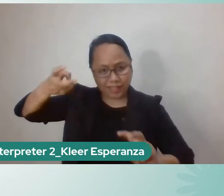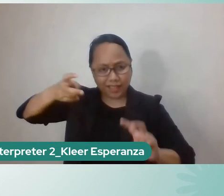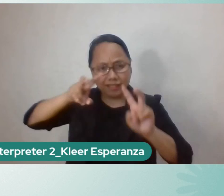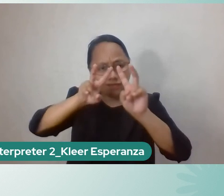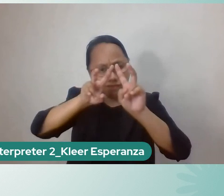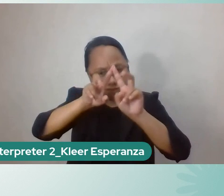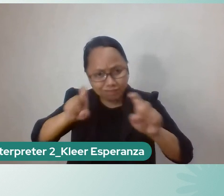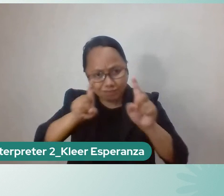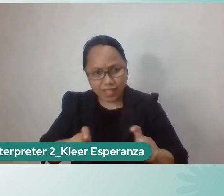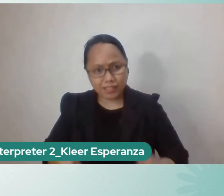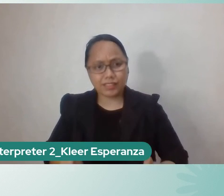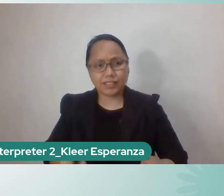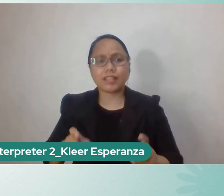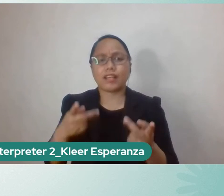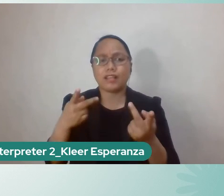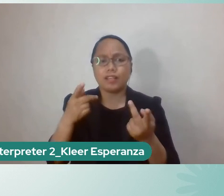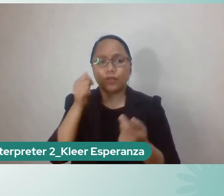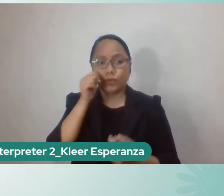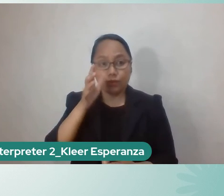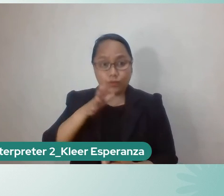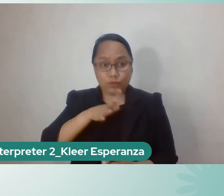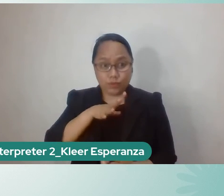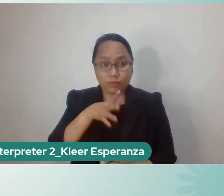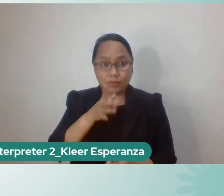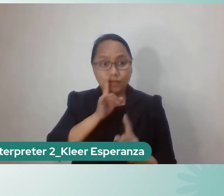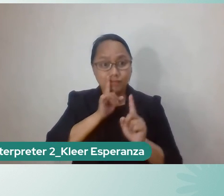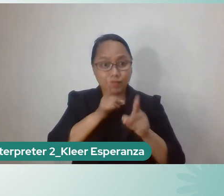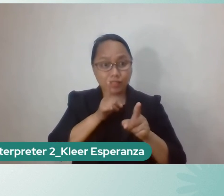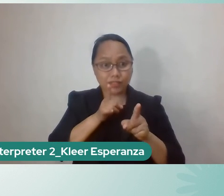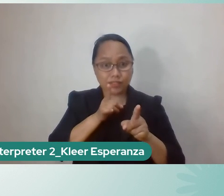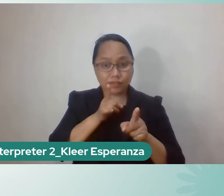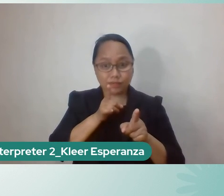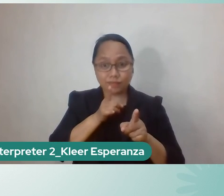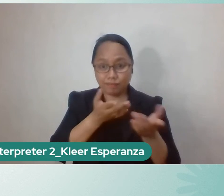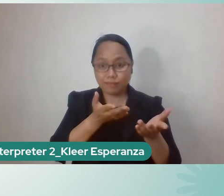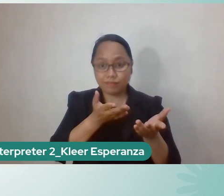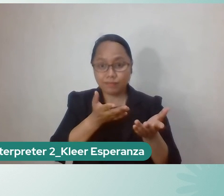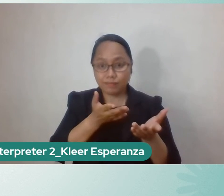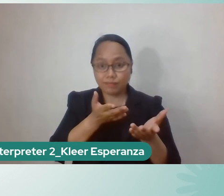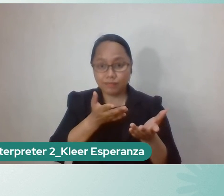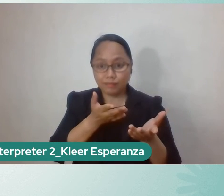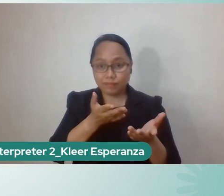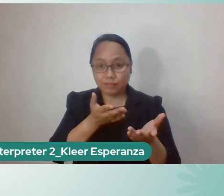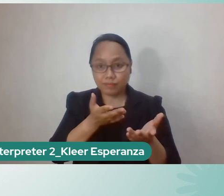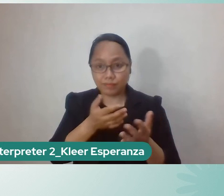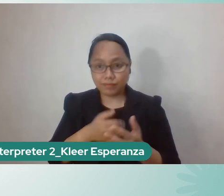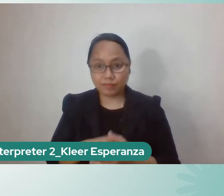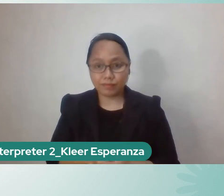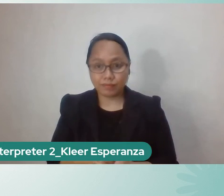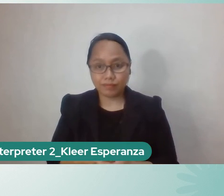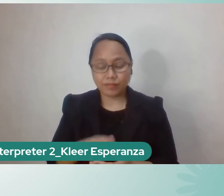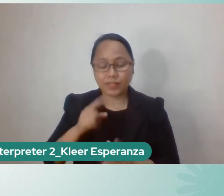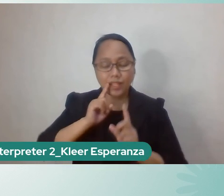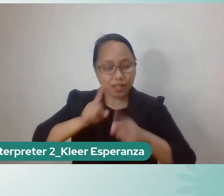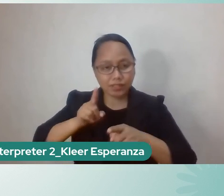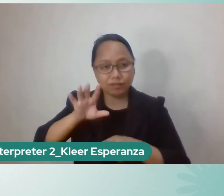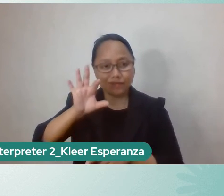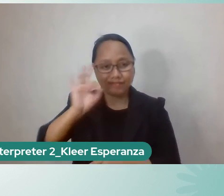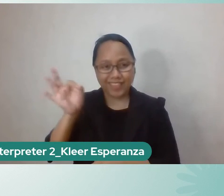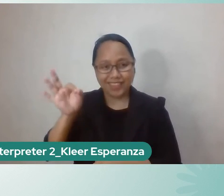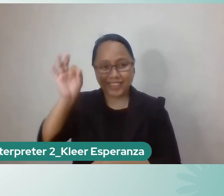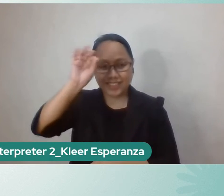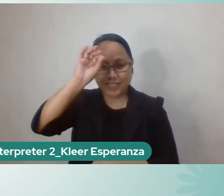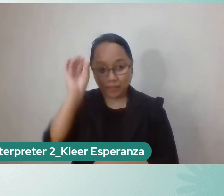have a winner, Lucy Agiman. She answered 98%. So